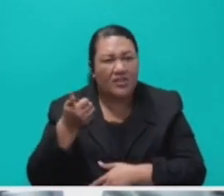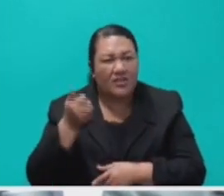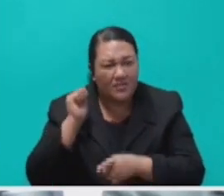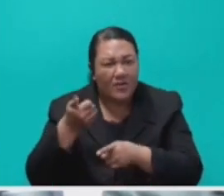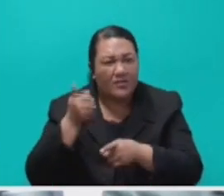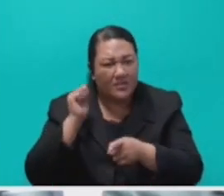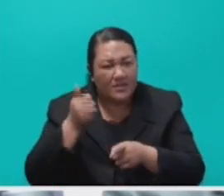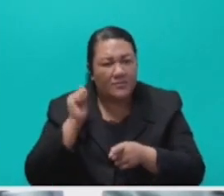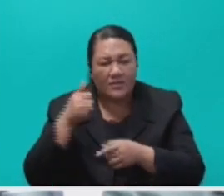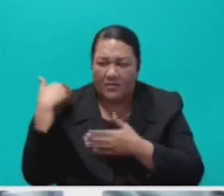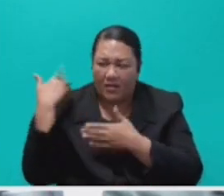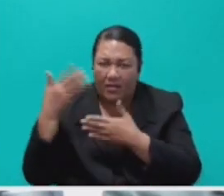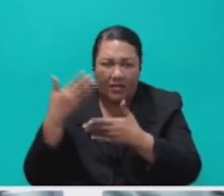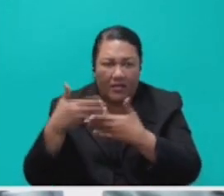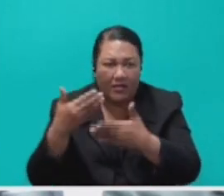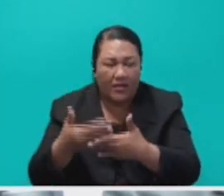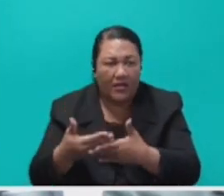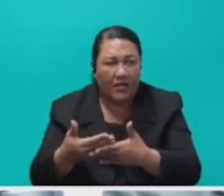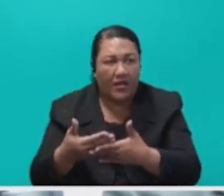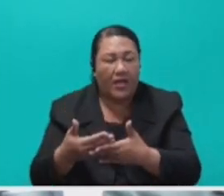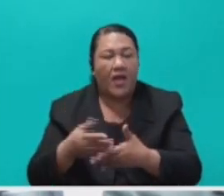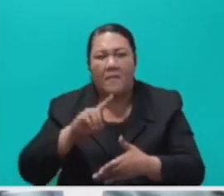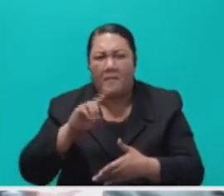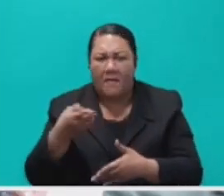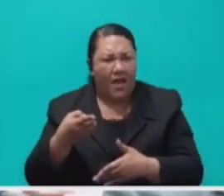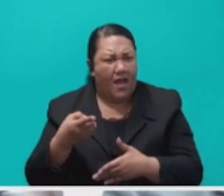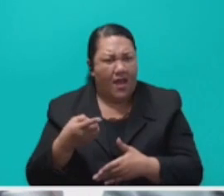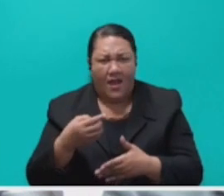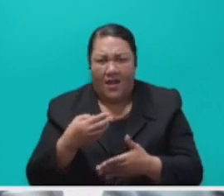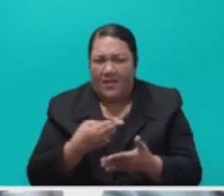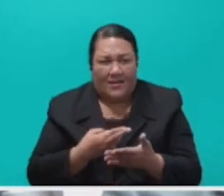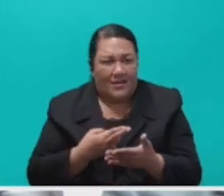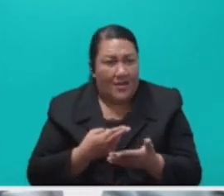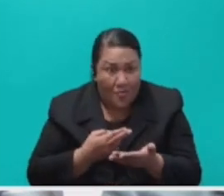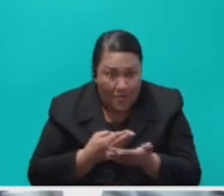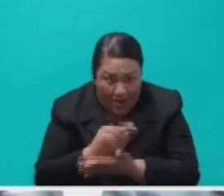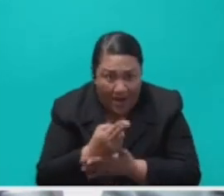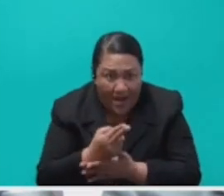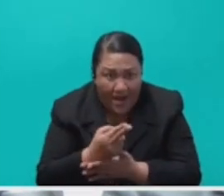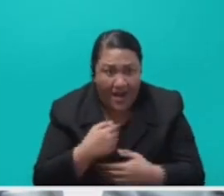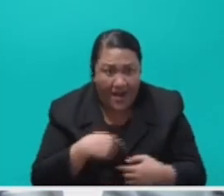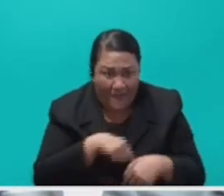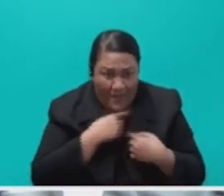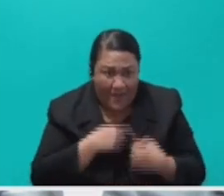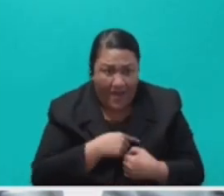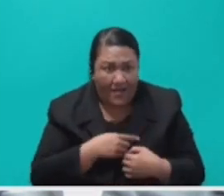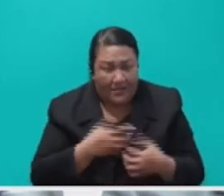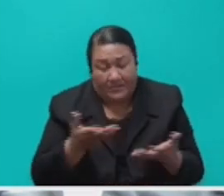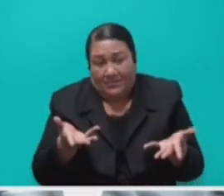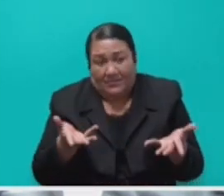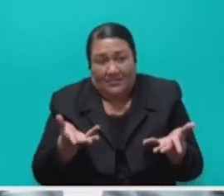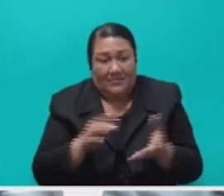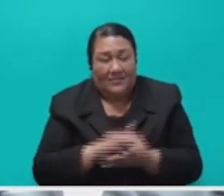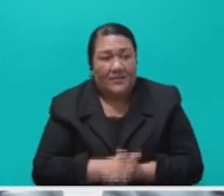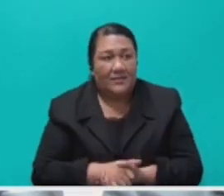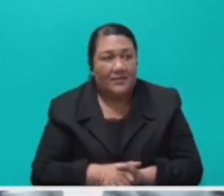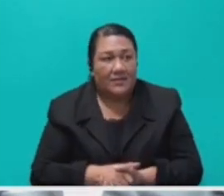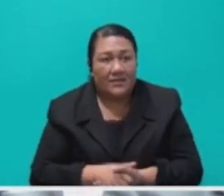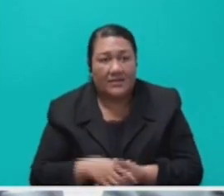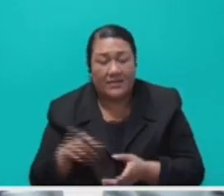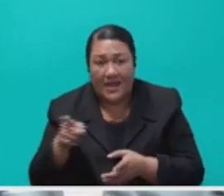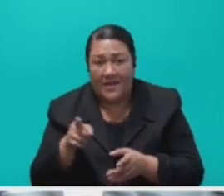Words and actions matter, Mr. Speaker, sir. And we have heard from Honorable Naipoto, after the Methodist